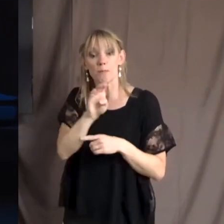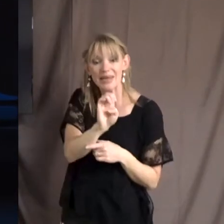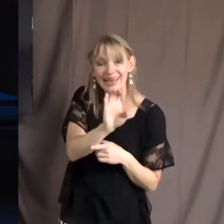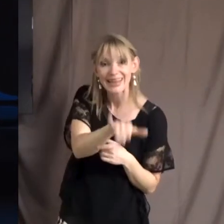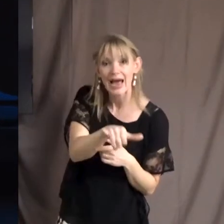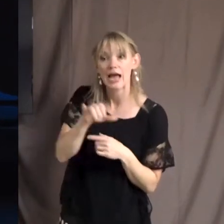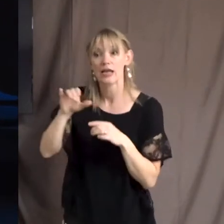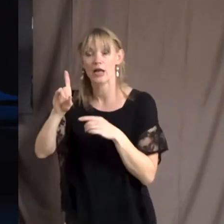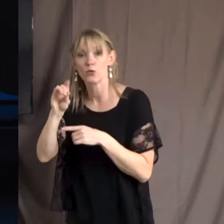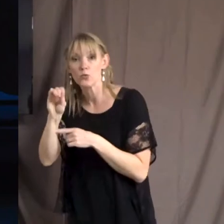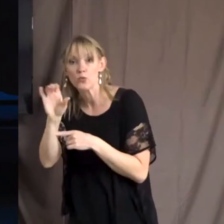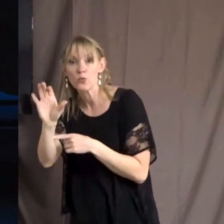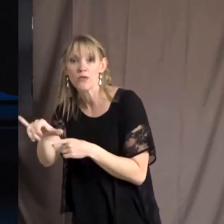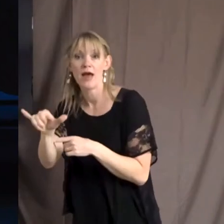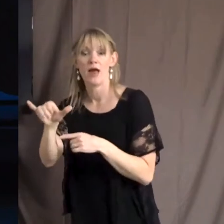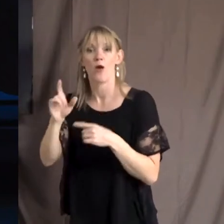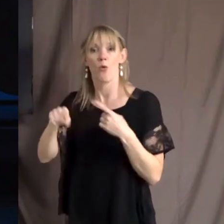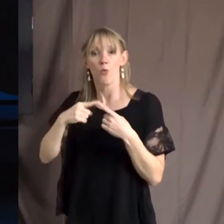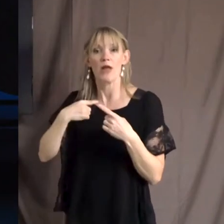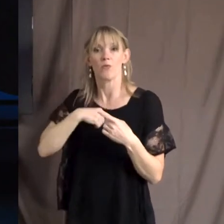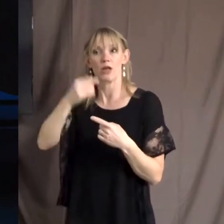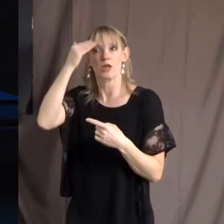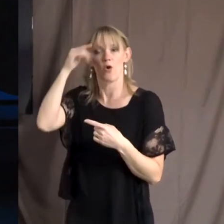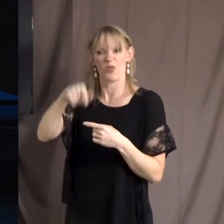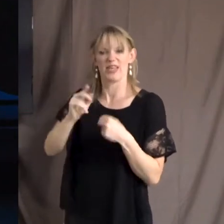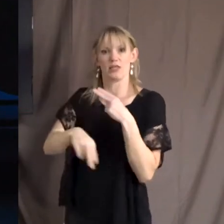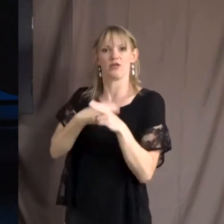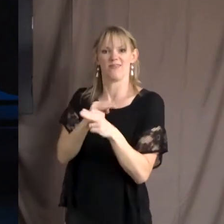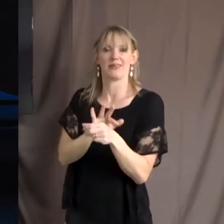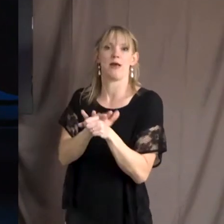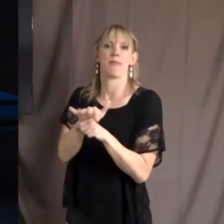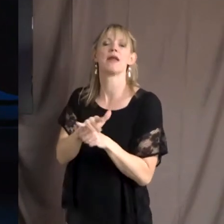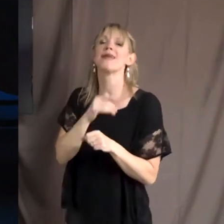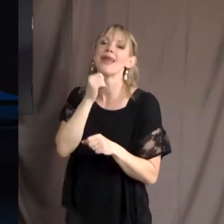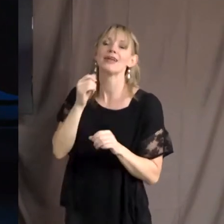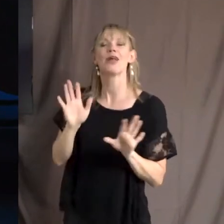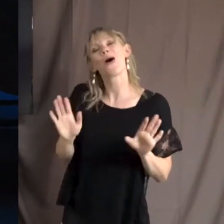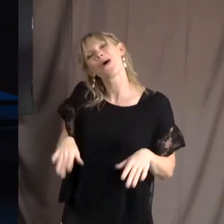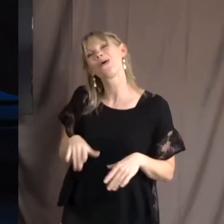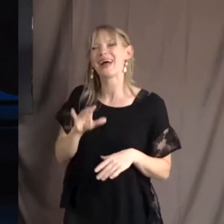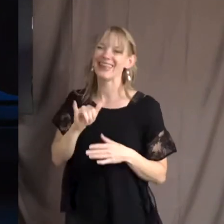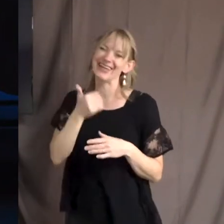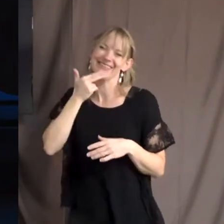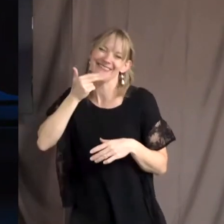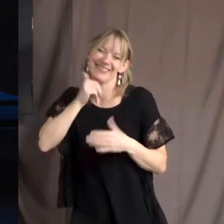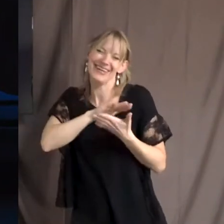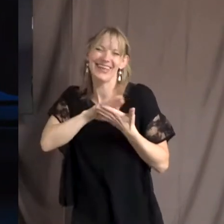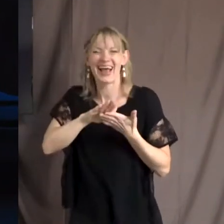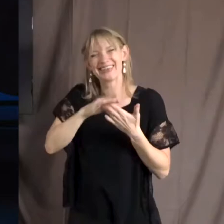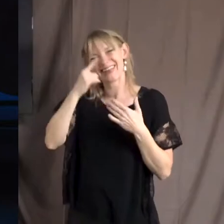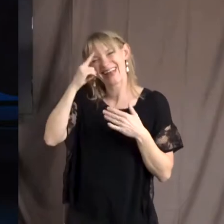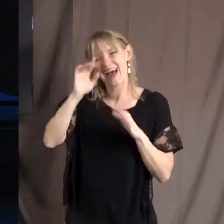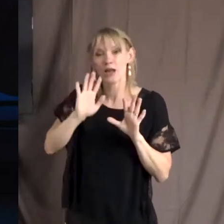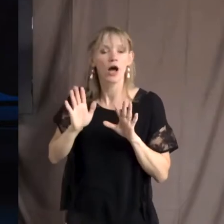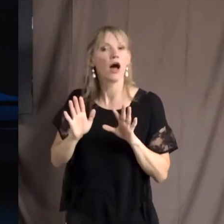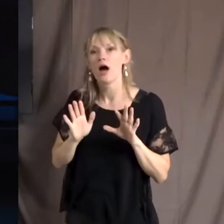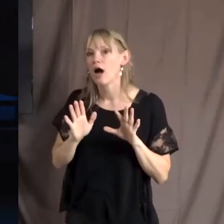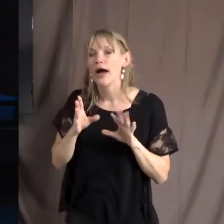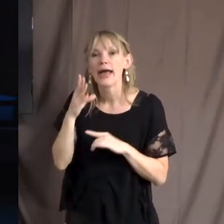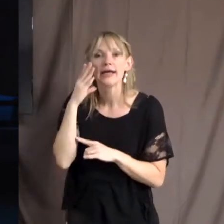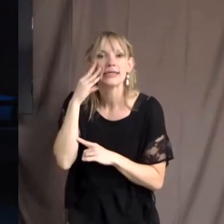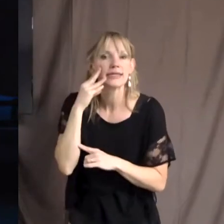that this is an abundant universe. Not just as a nice little thought in our head. Yeah, it's an abundant, but as an experience,